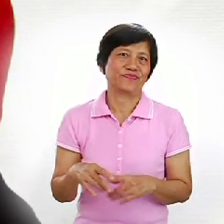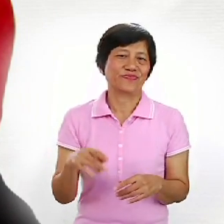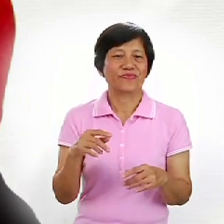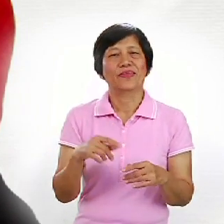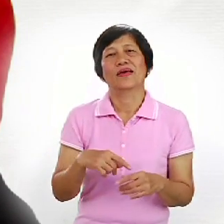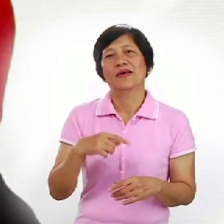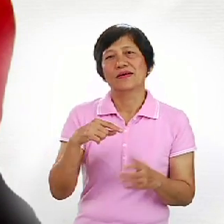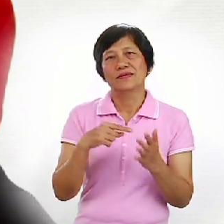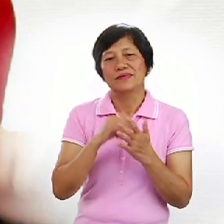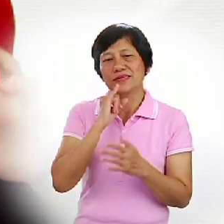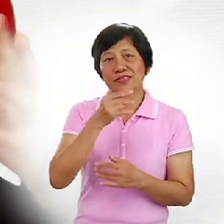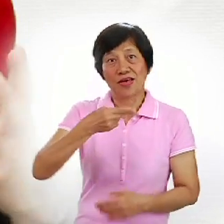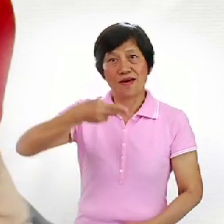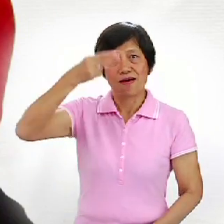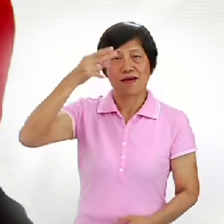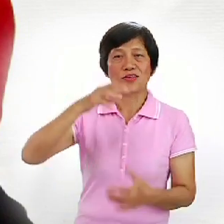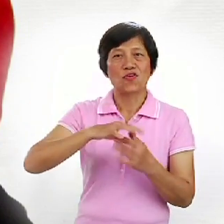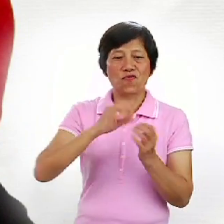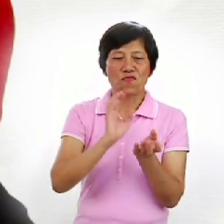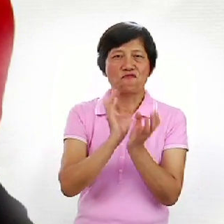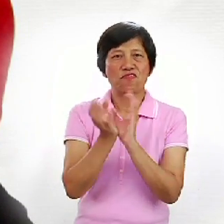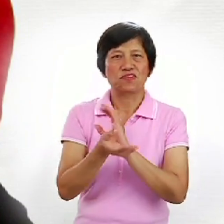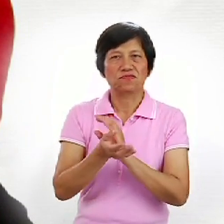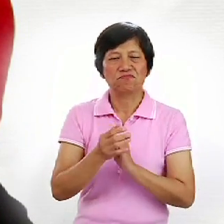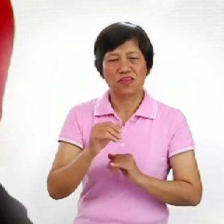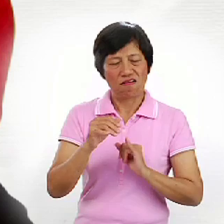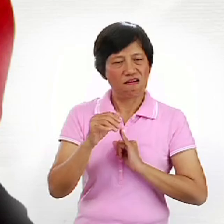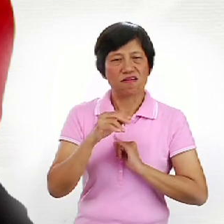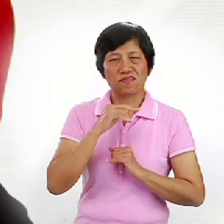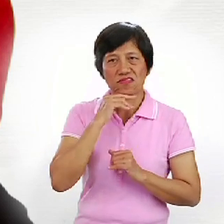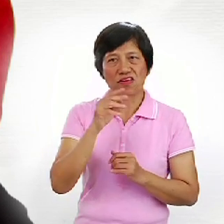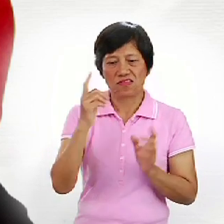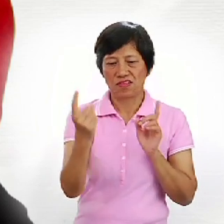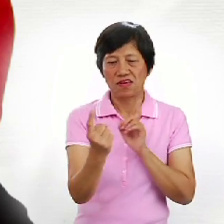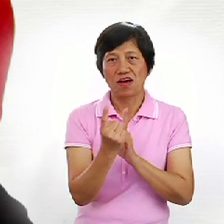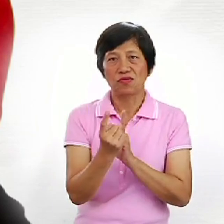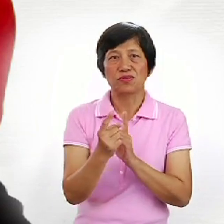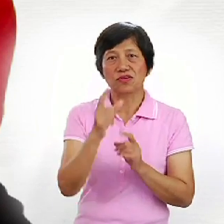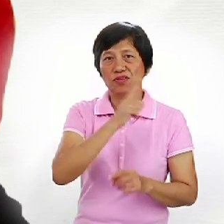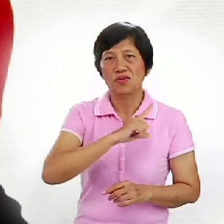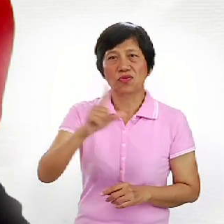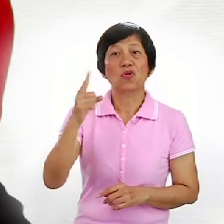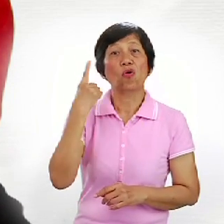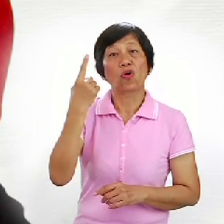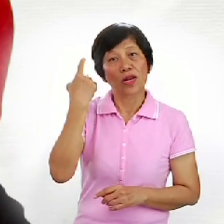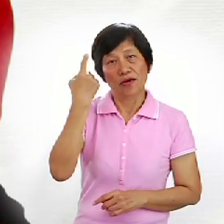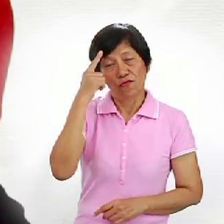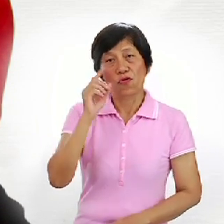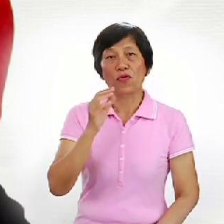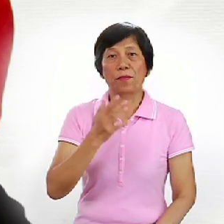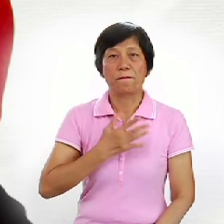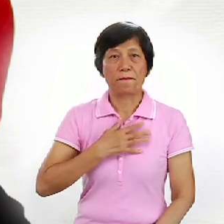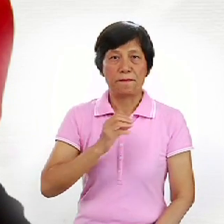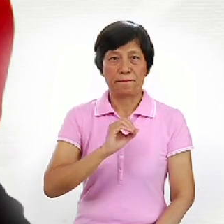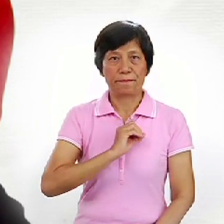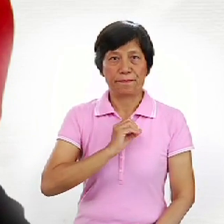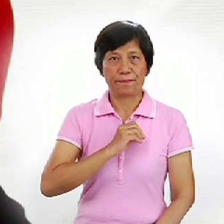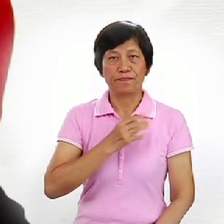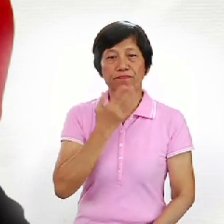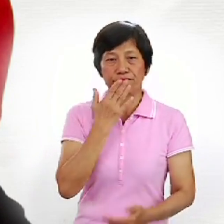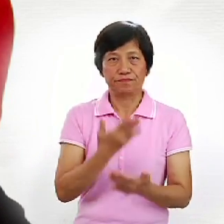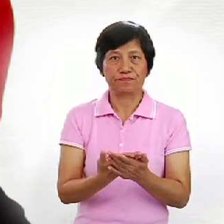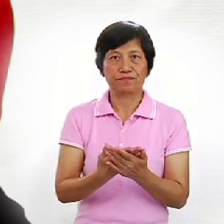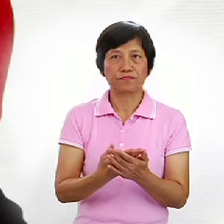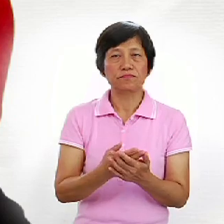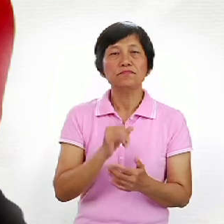of conversion. I do not encounter the Lord only for my own sake. I do